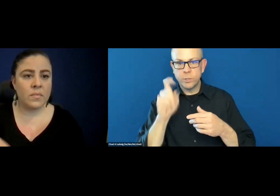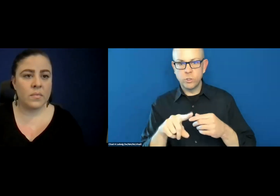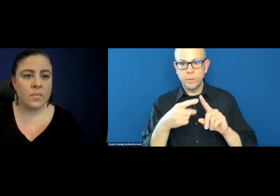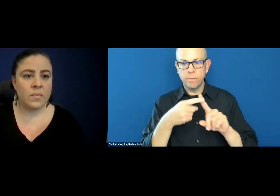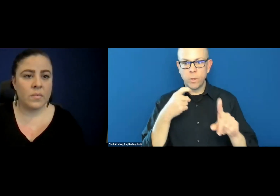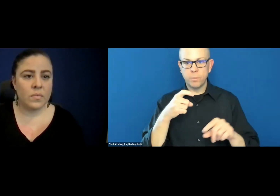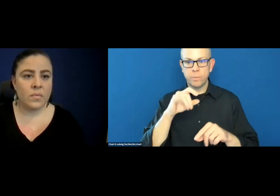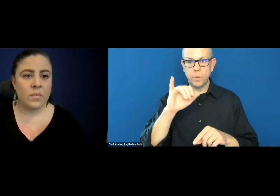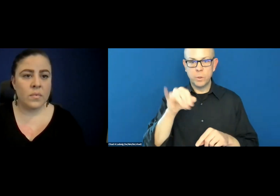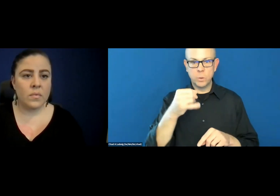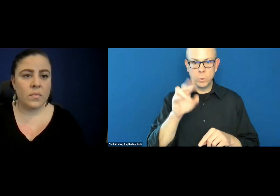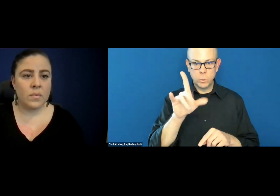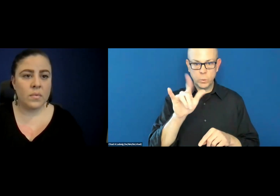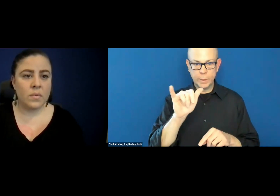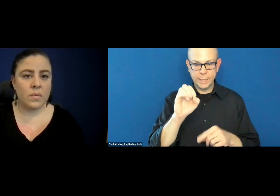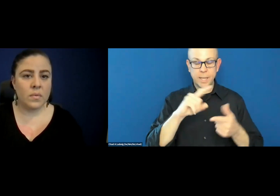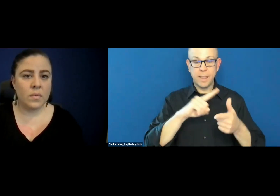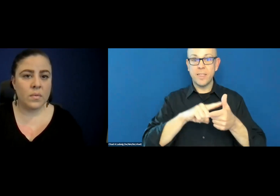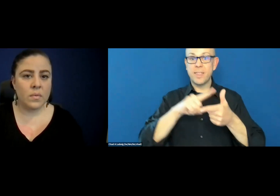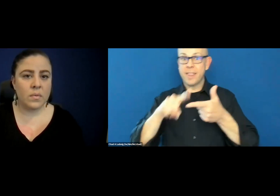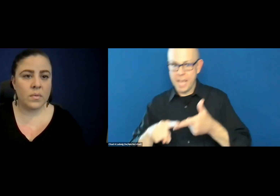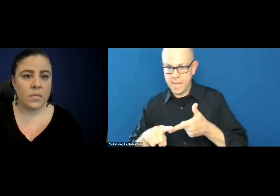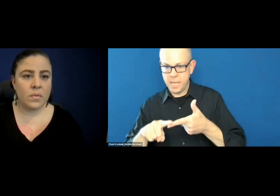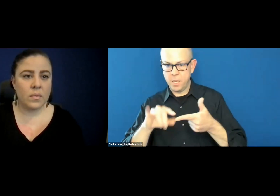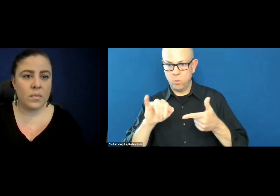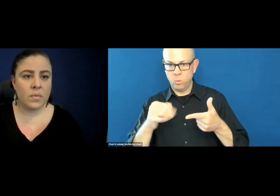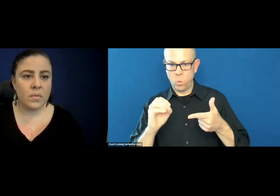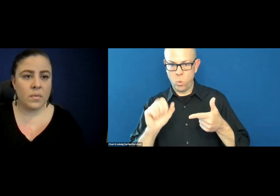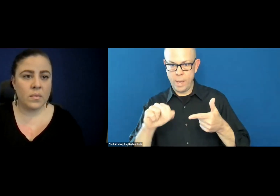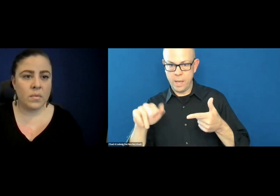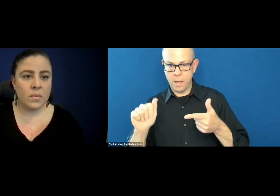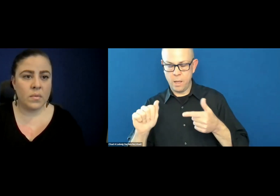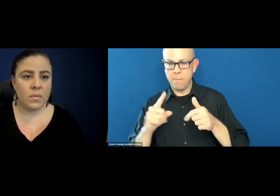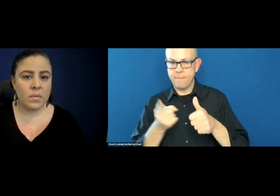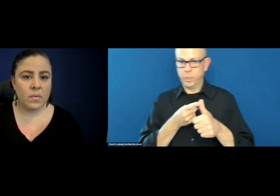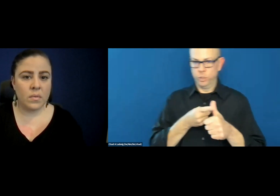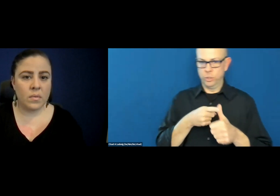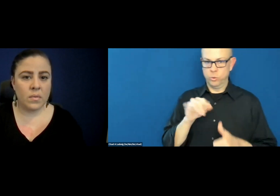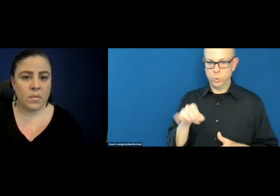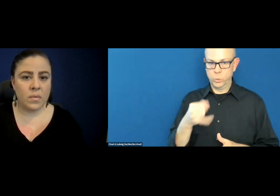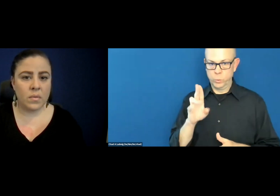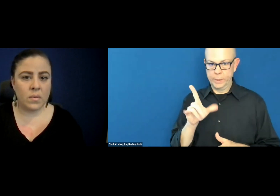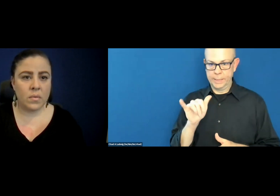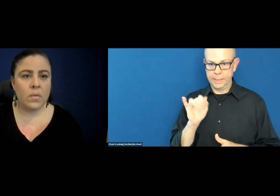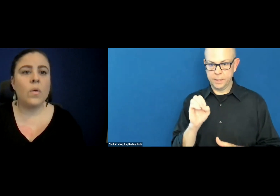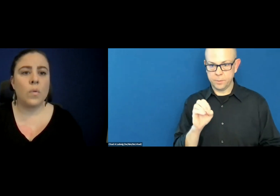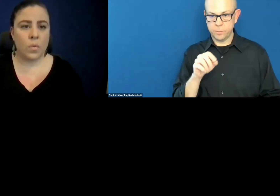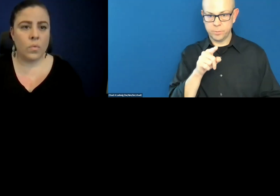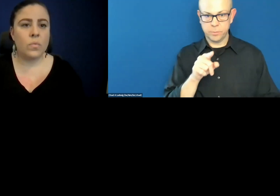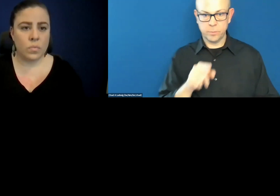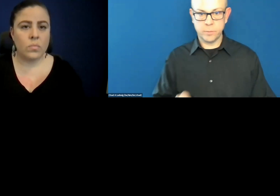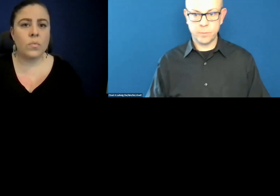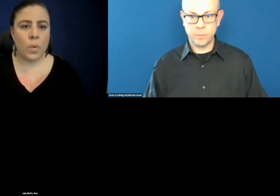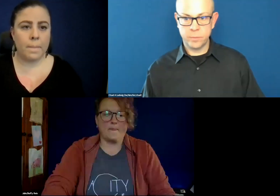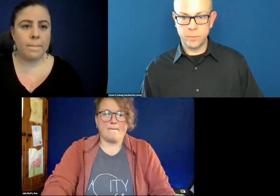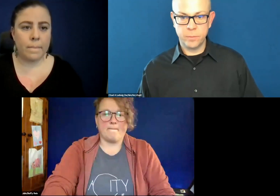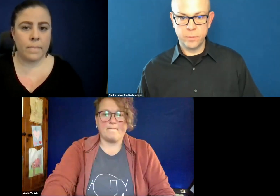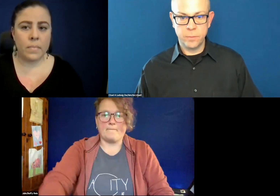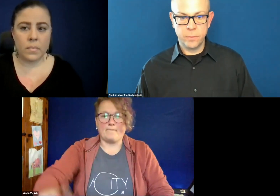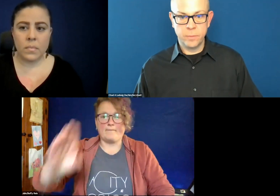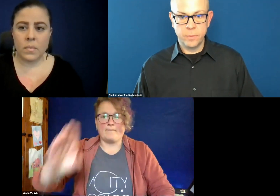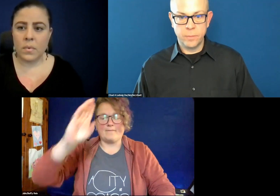Okay, so there is another question from Julie and then Joanna. So first, Julie.